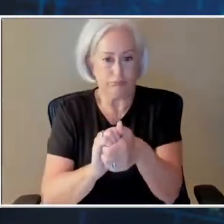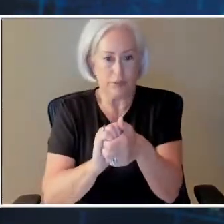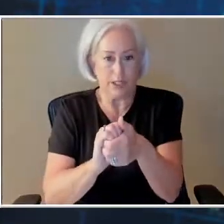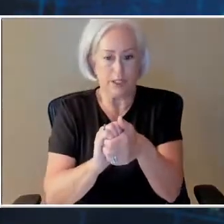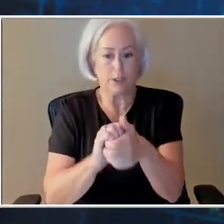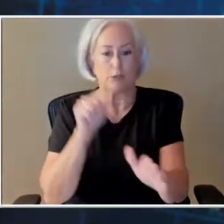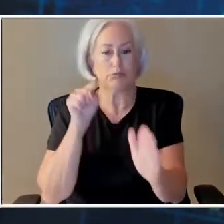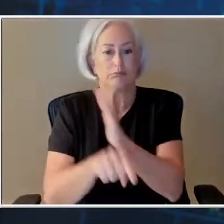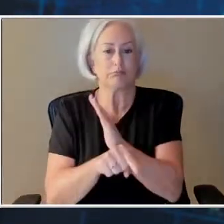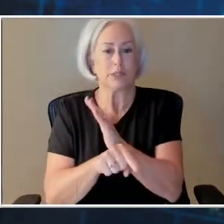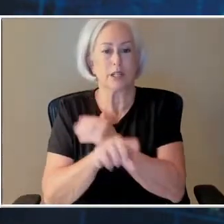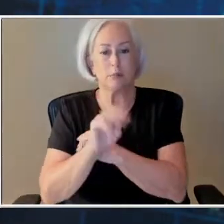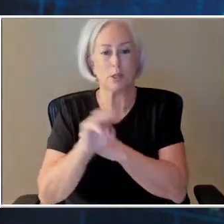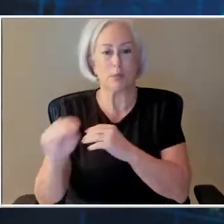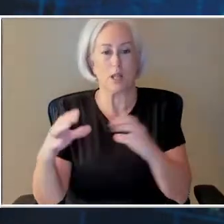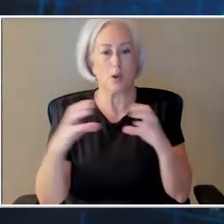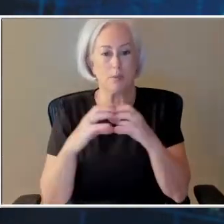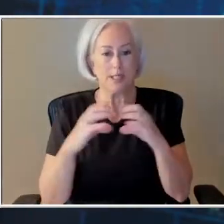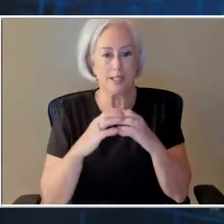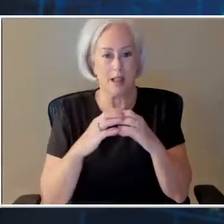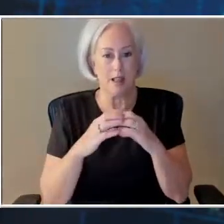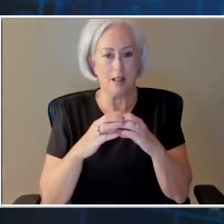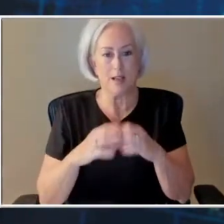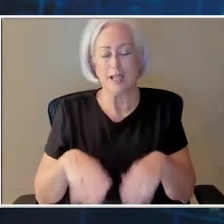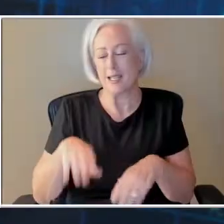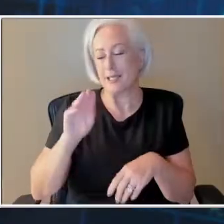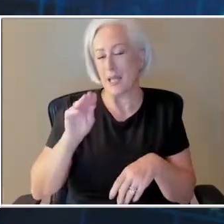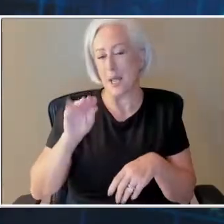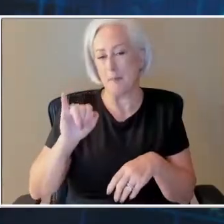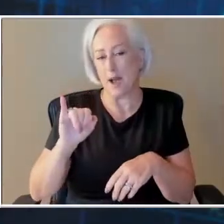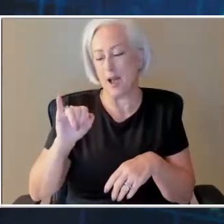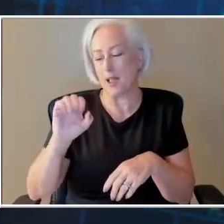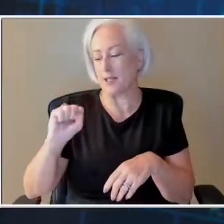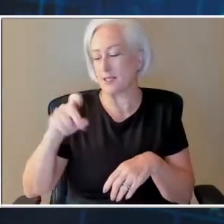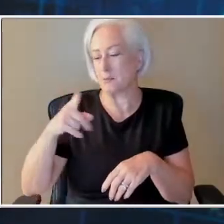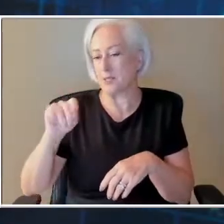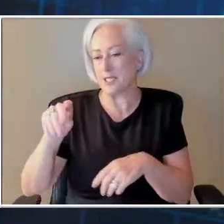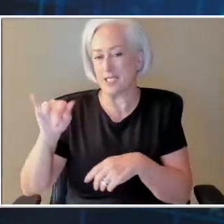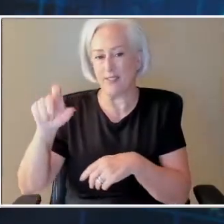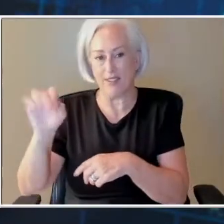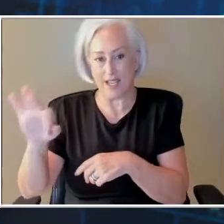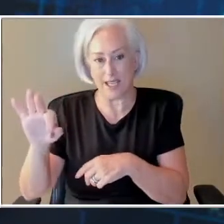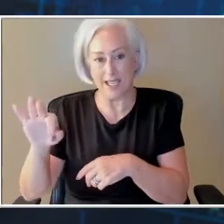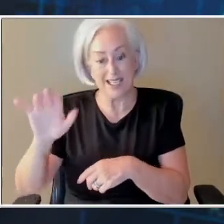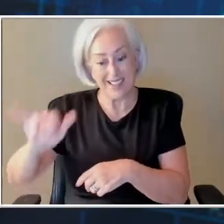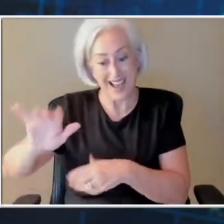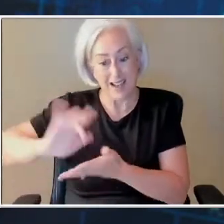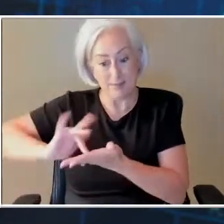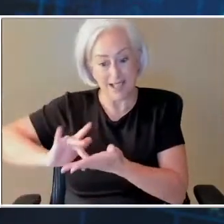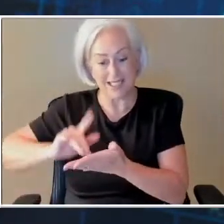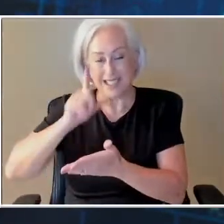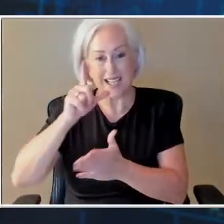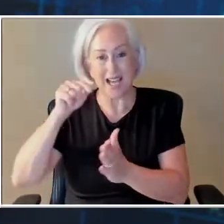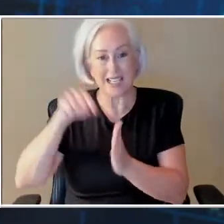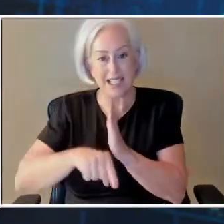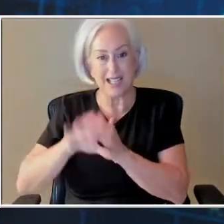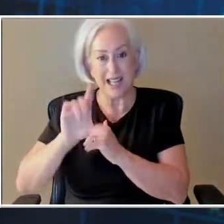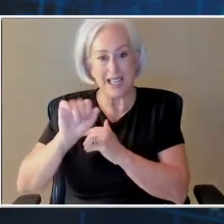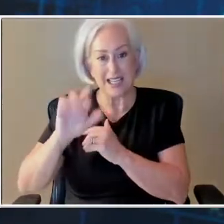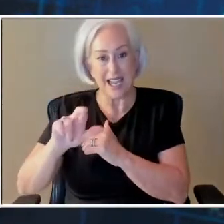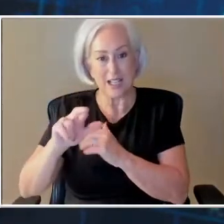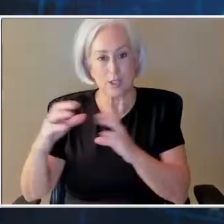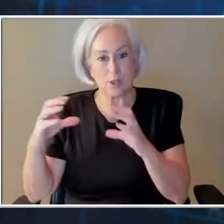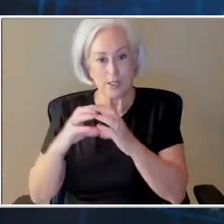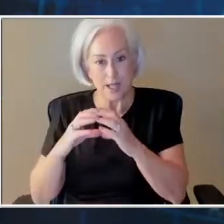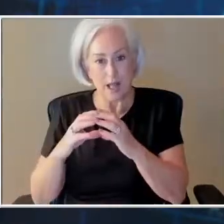So that's how the bispecific works. So it's a drug. It doesn't kill the cancer cell. It just go ahead and show your T cells how to attack